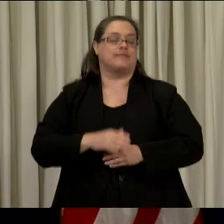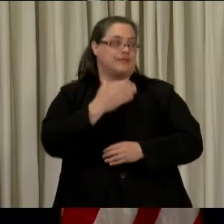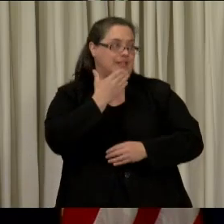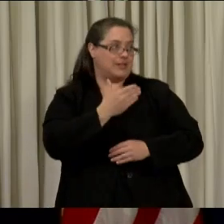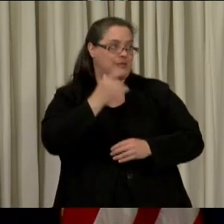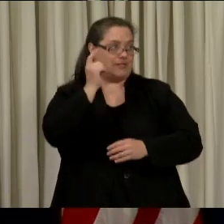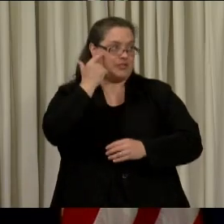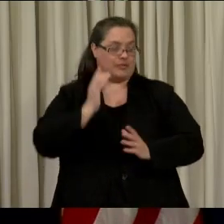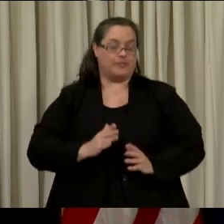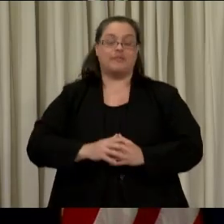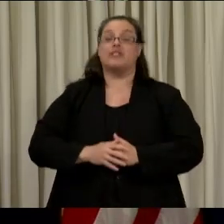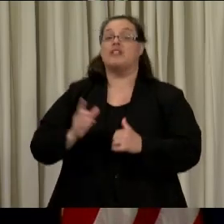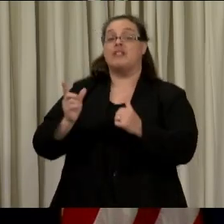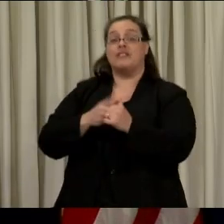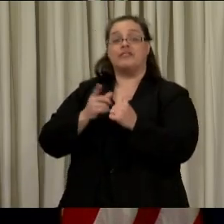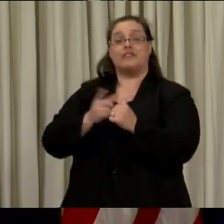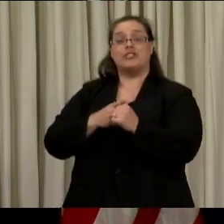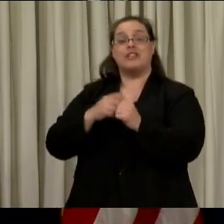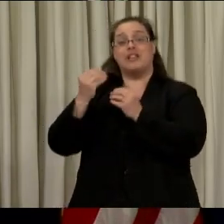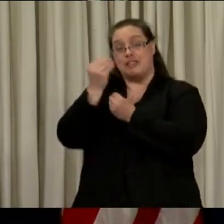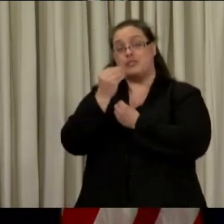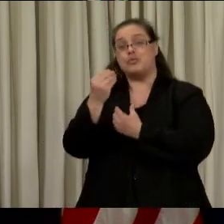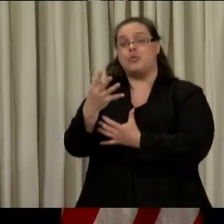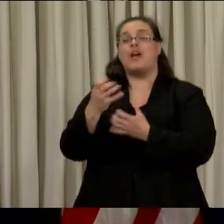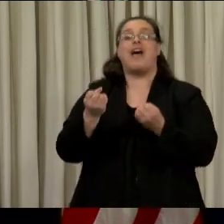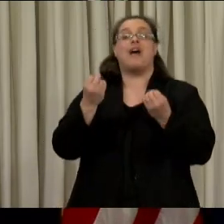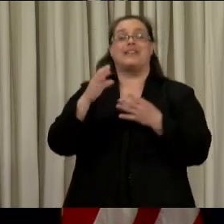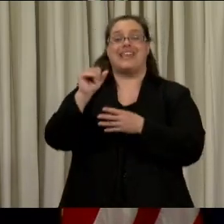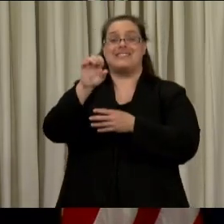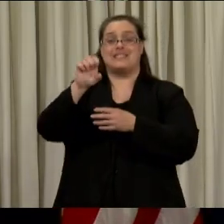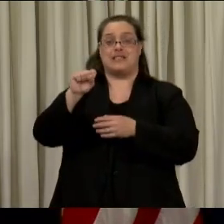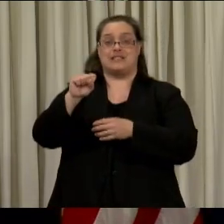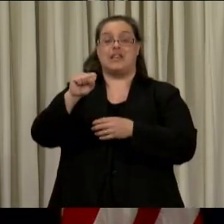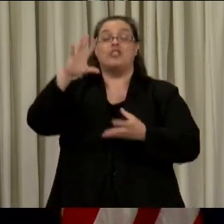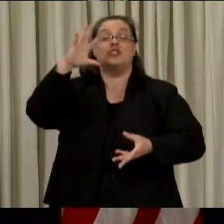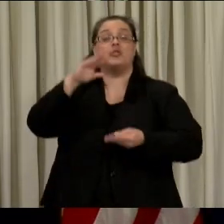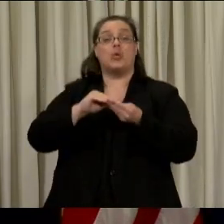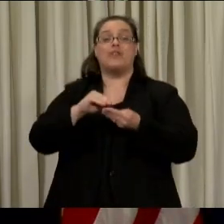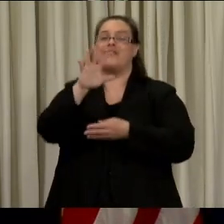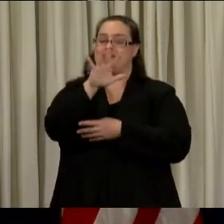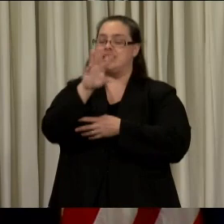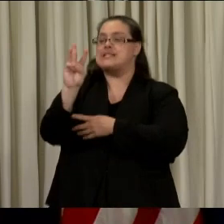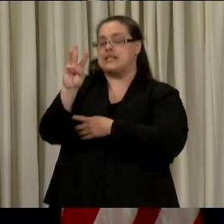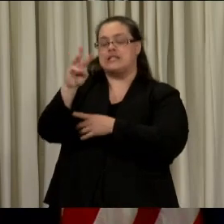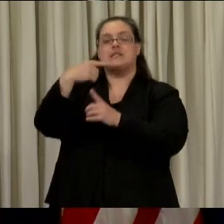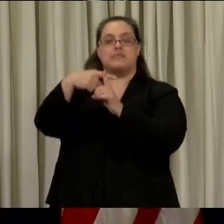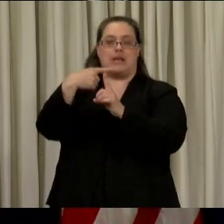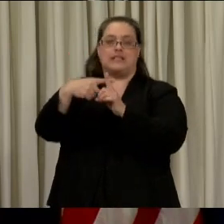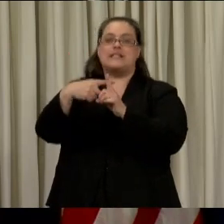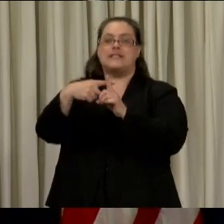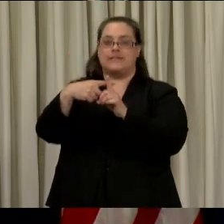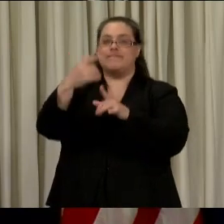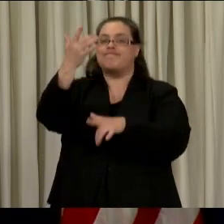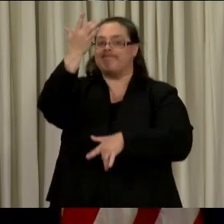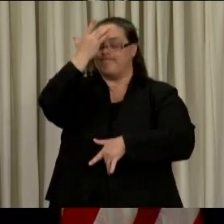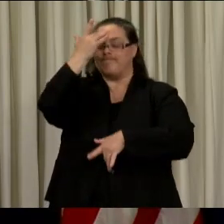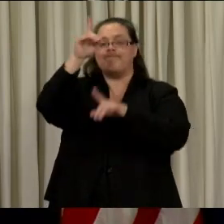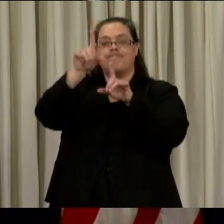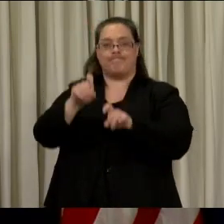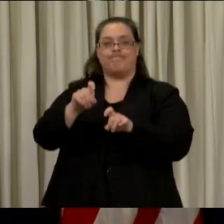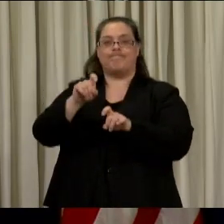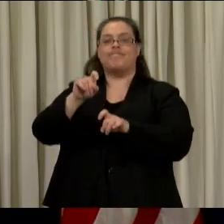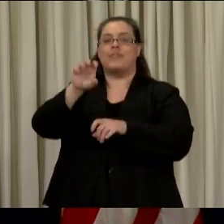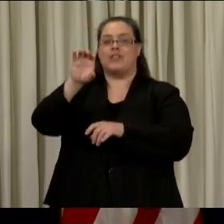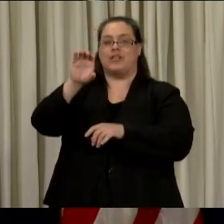have. As of Sunday afternoon, we now have 56 positive coronavirus cases statewide. 39 are